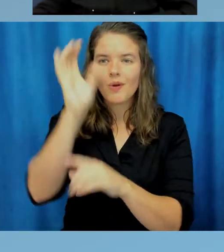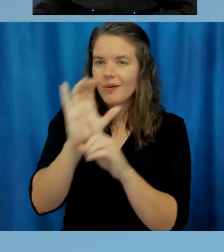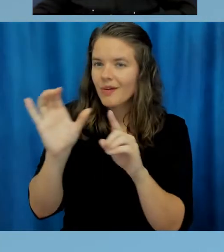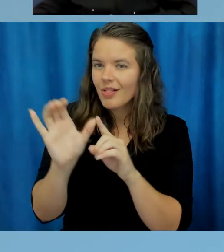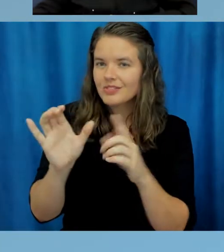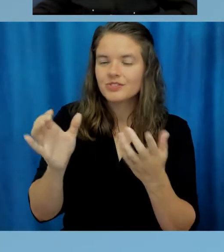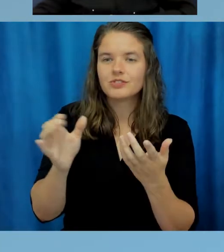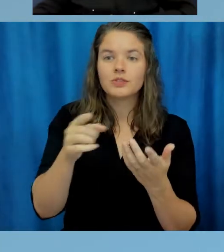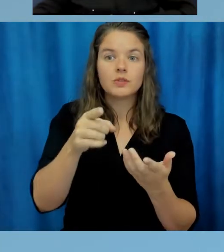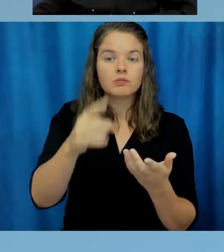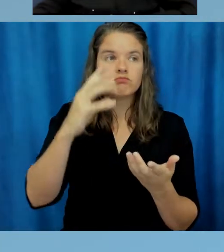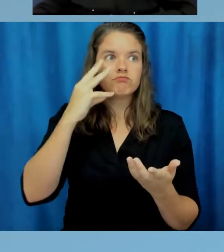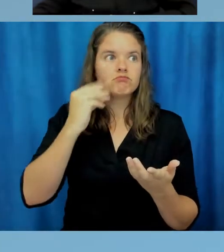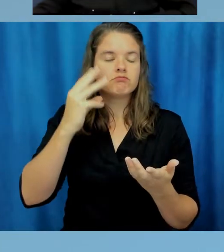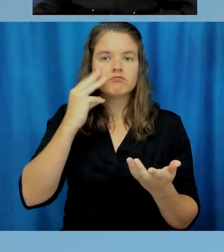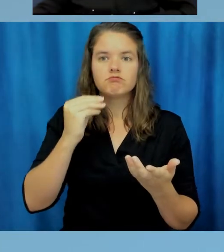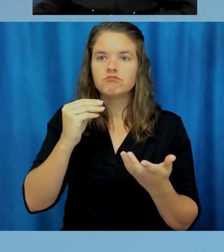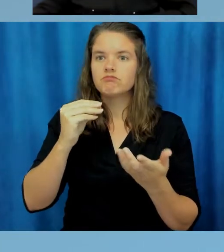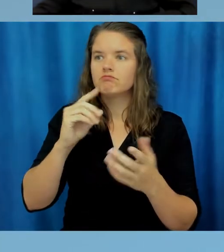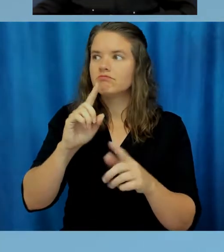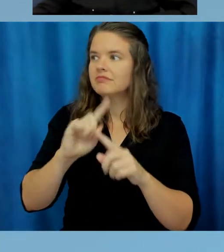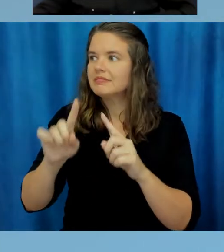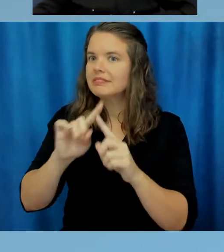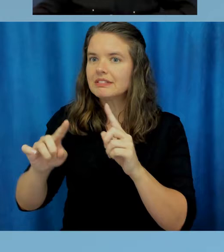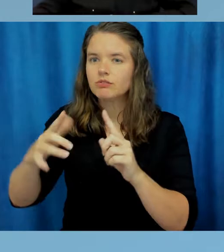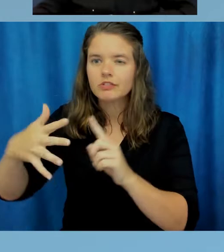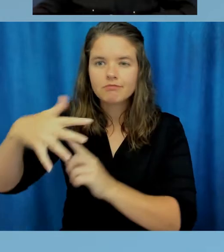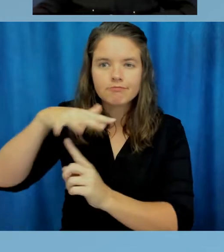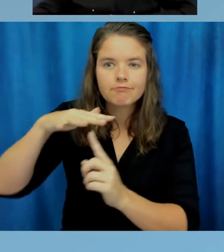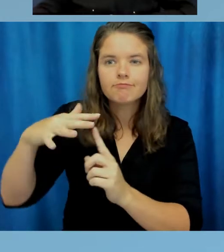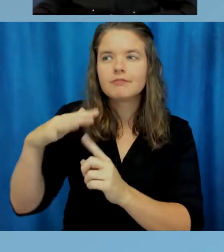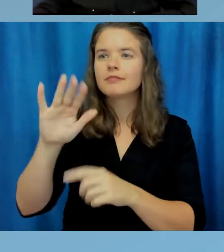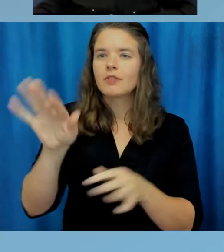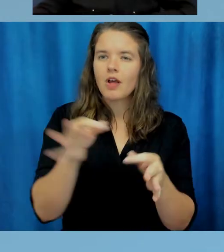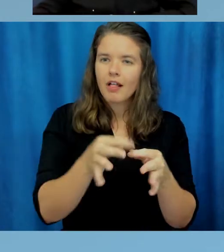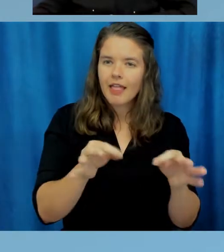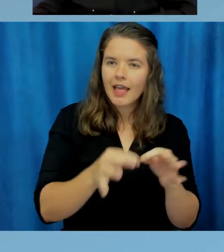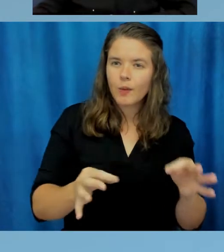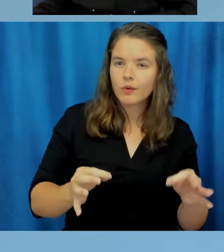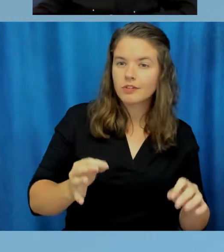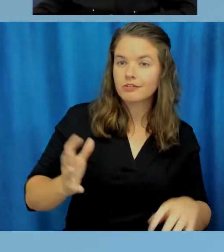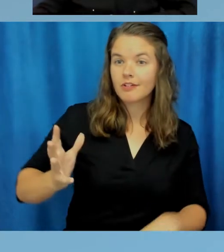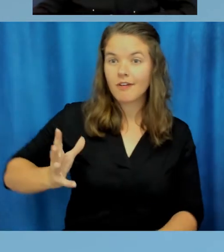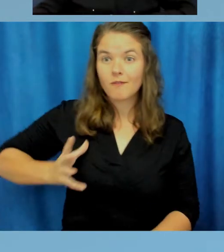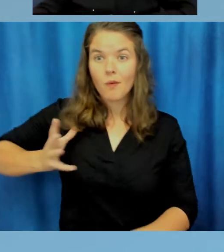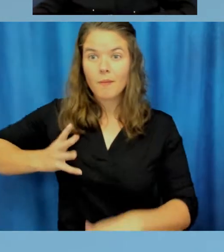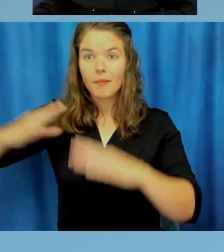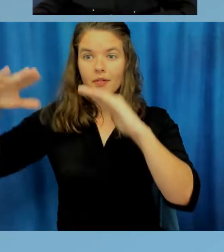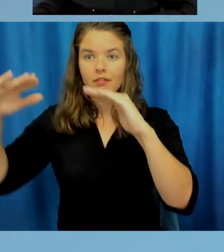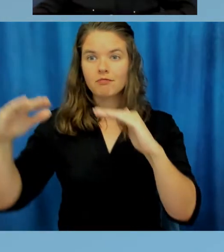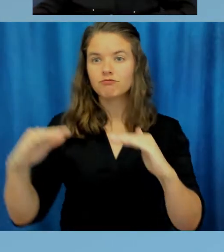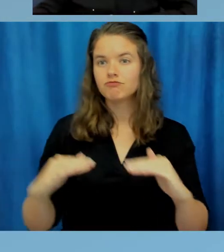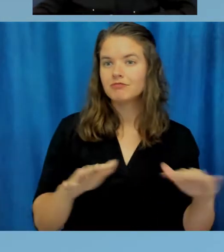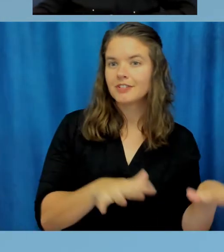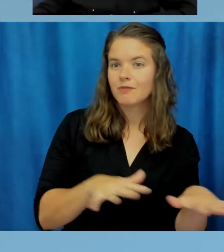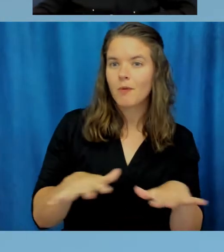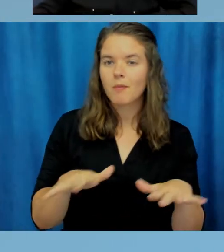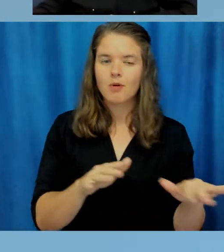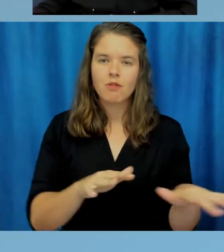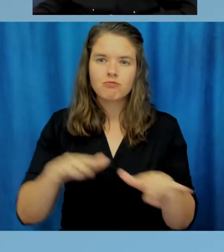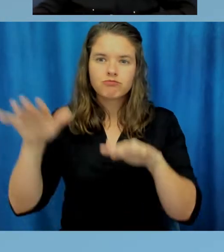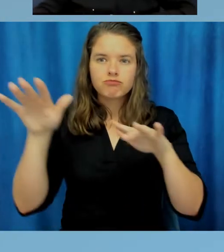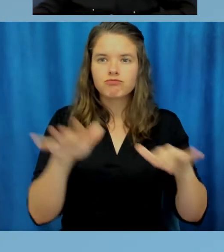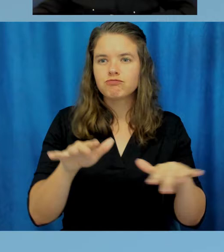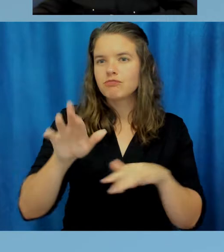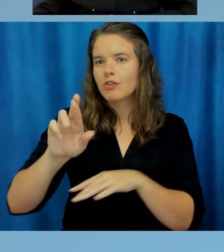you experience various settings, various registers, you experience different ways